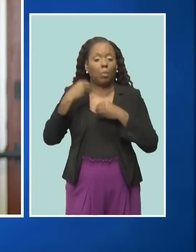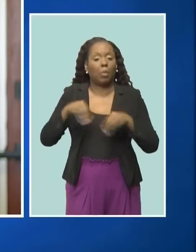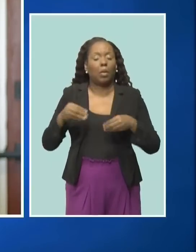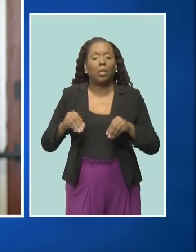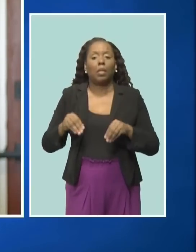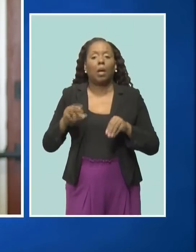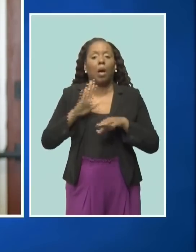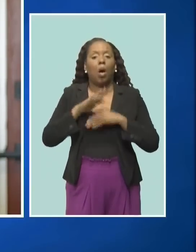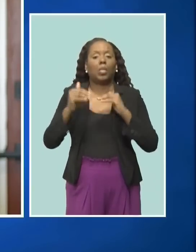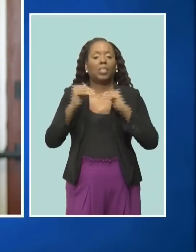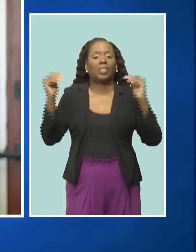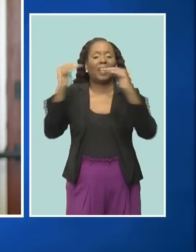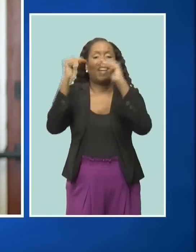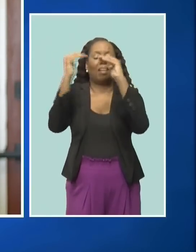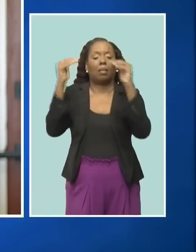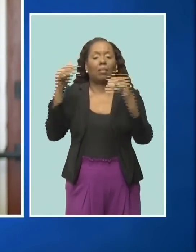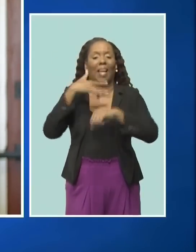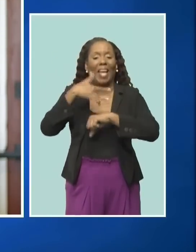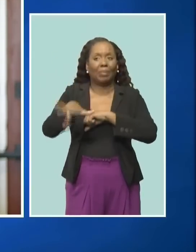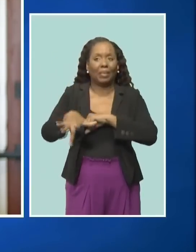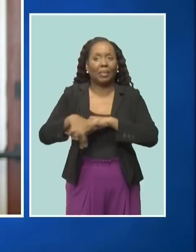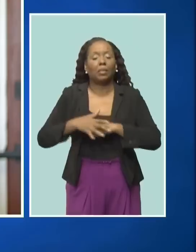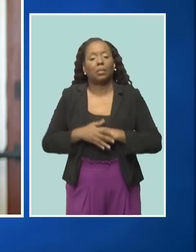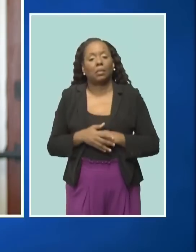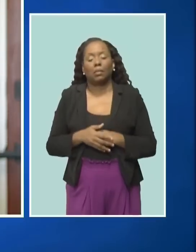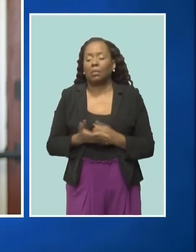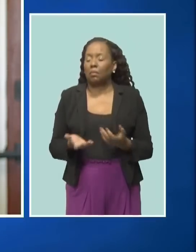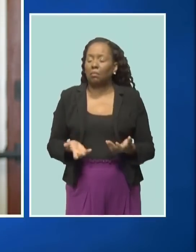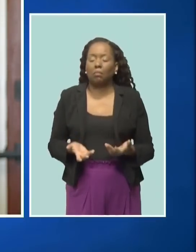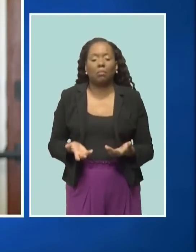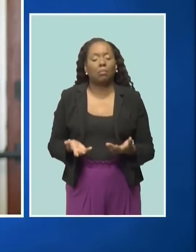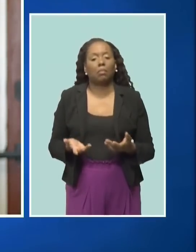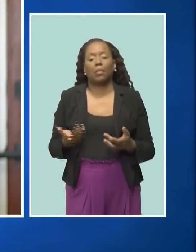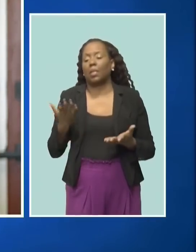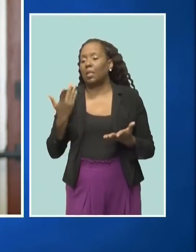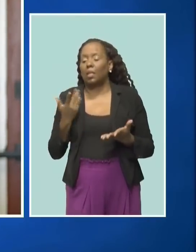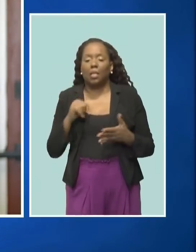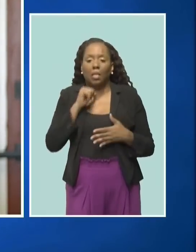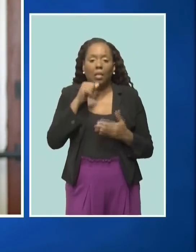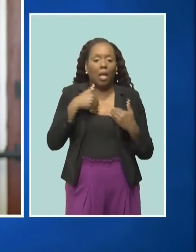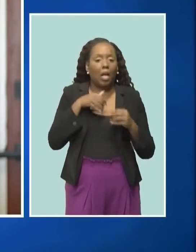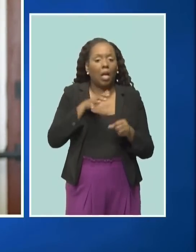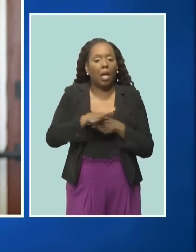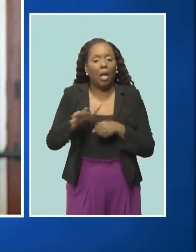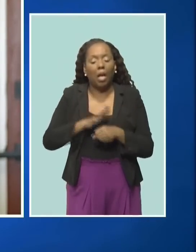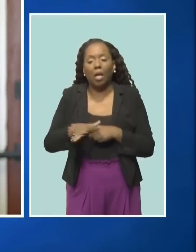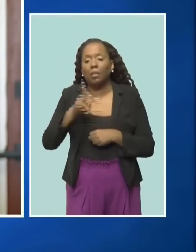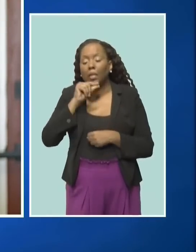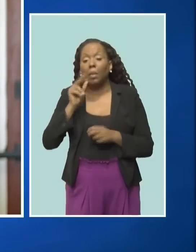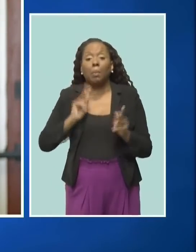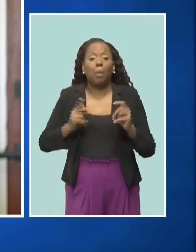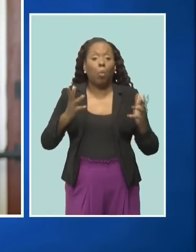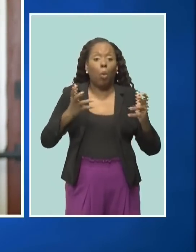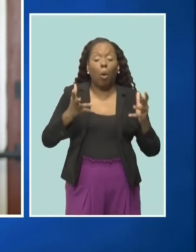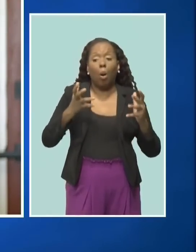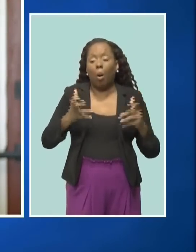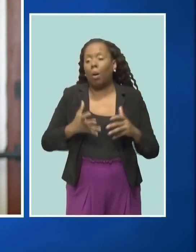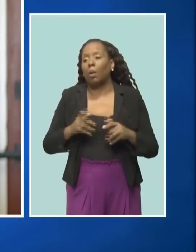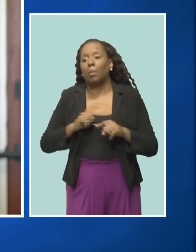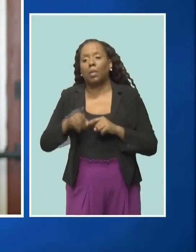because the local producers can't keep up with demand, will suggest that the information that the BAS put out